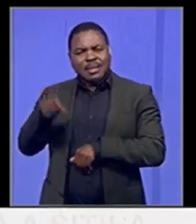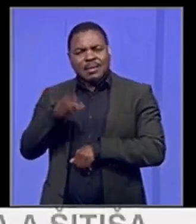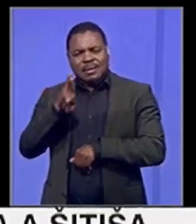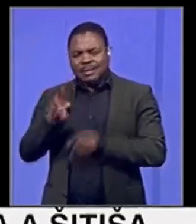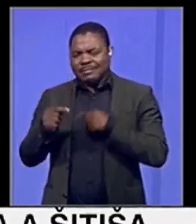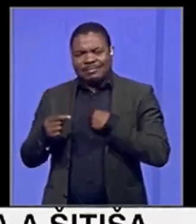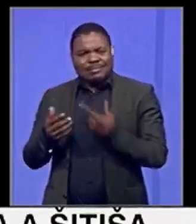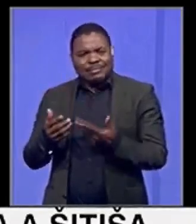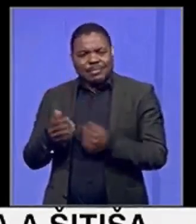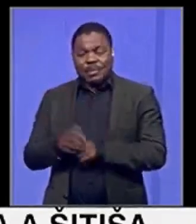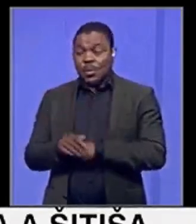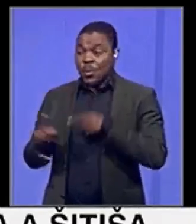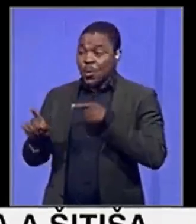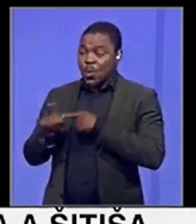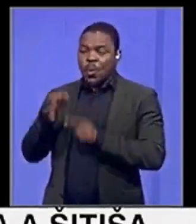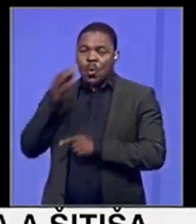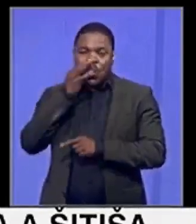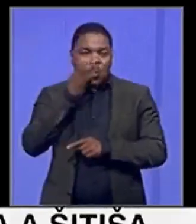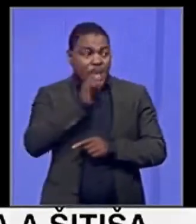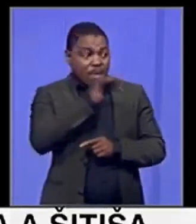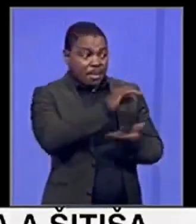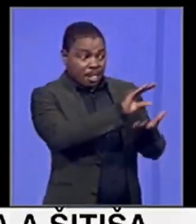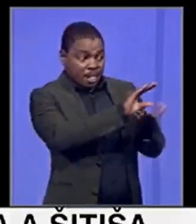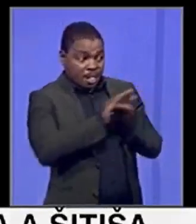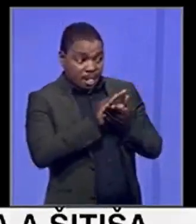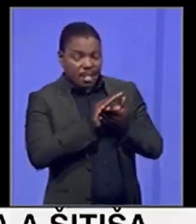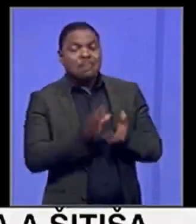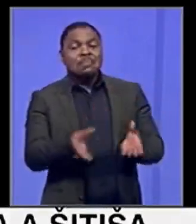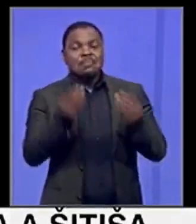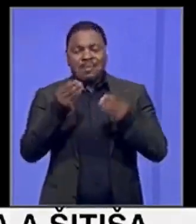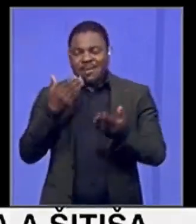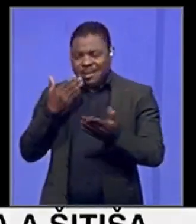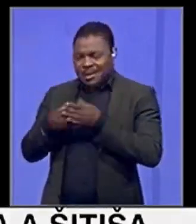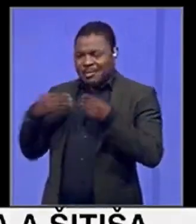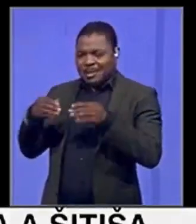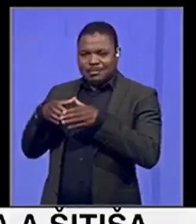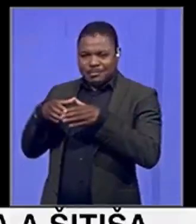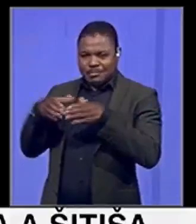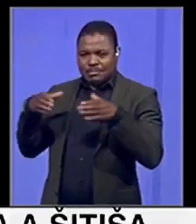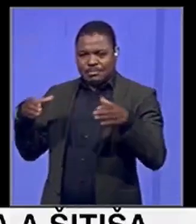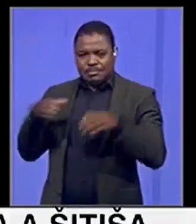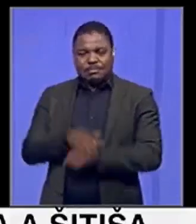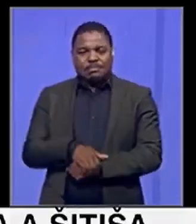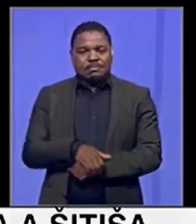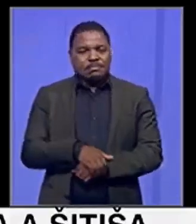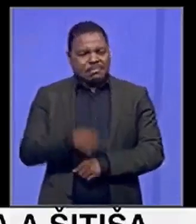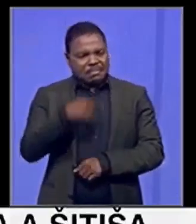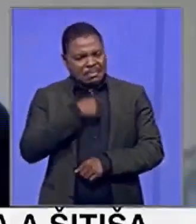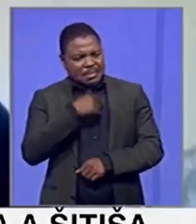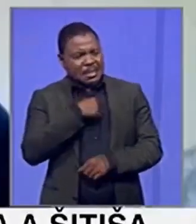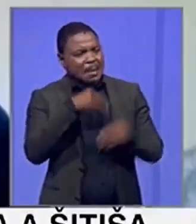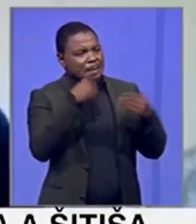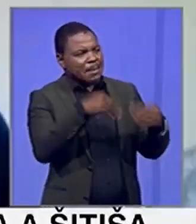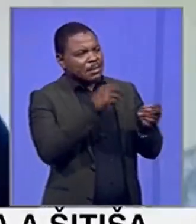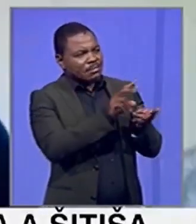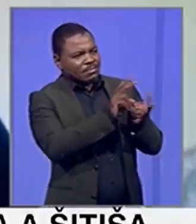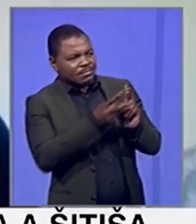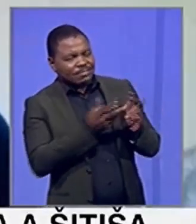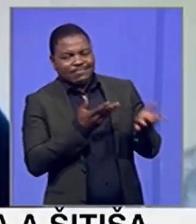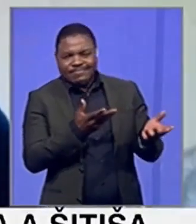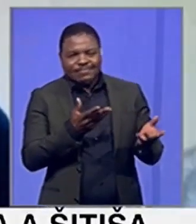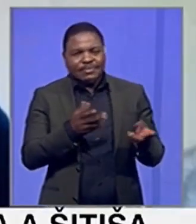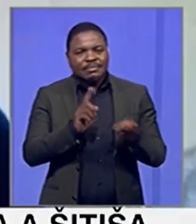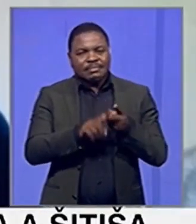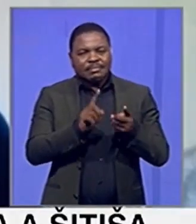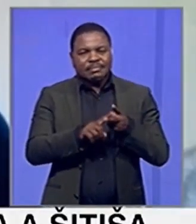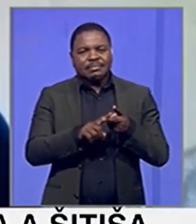name. Mathebula re thušo ye be e tla dira gore kgwebo ya gagwe e kgone go katološwa. I tried for business funding, all at the same time,